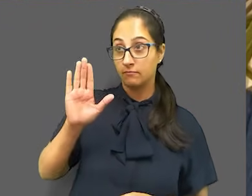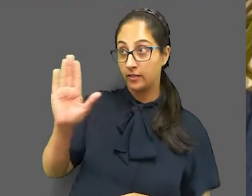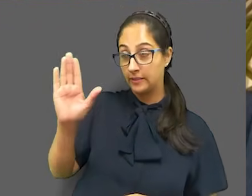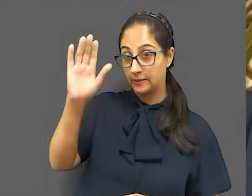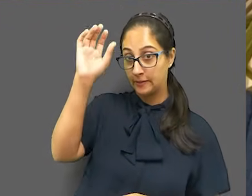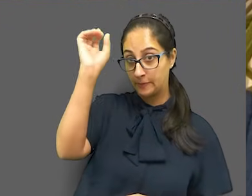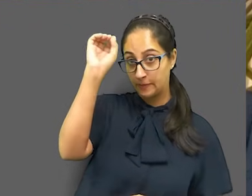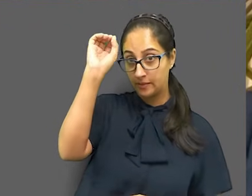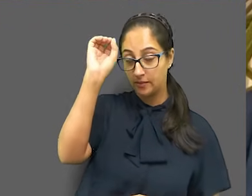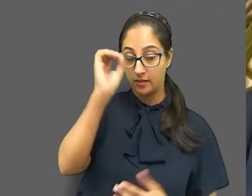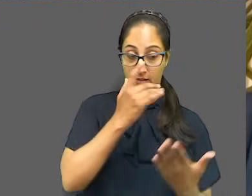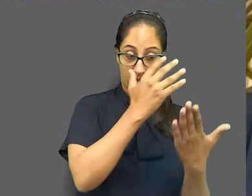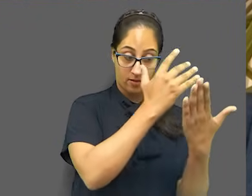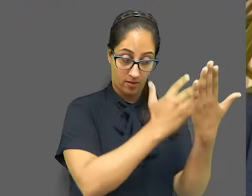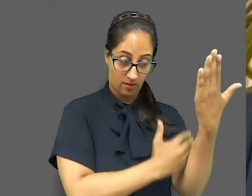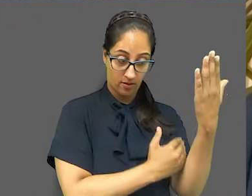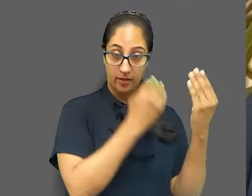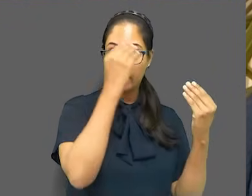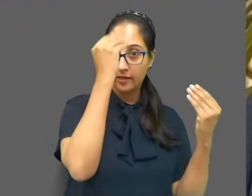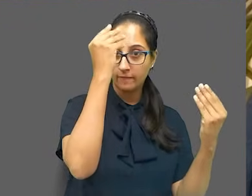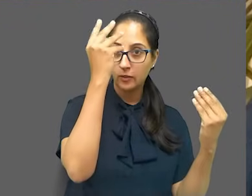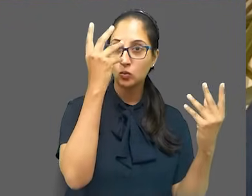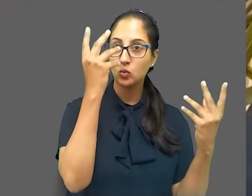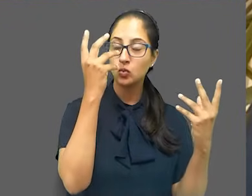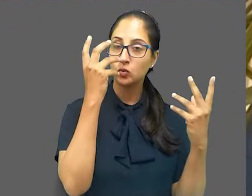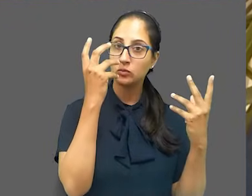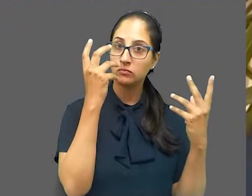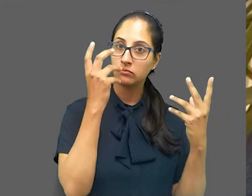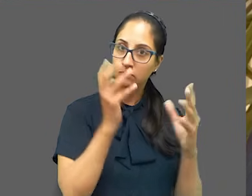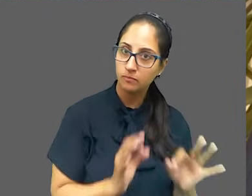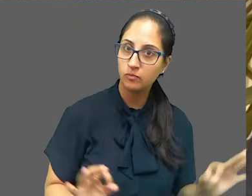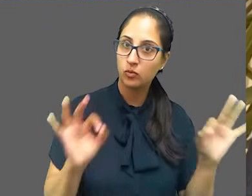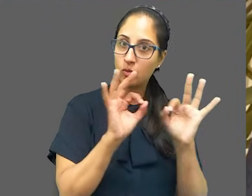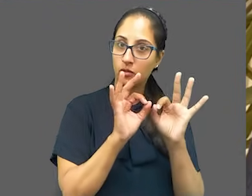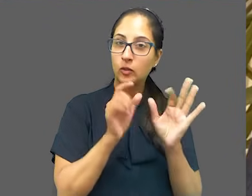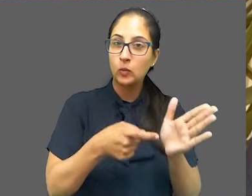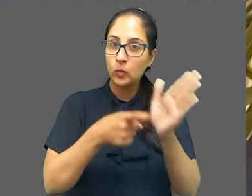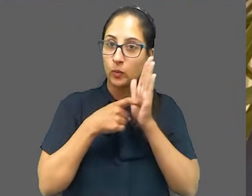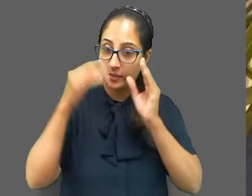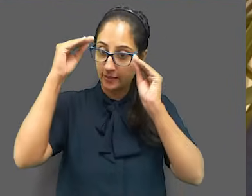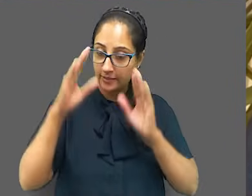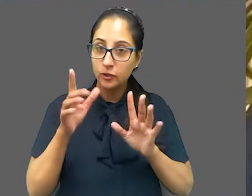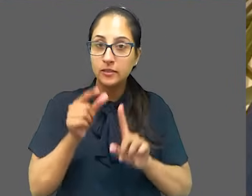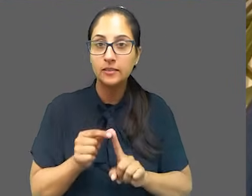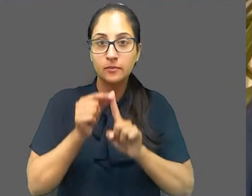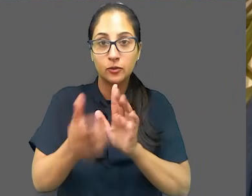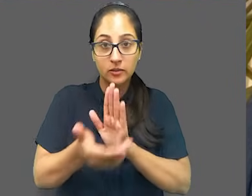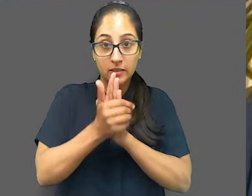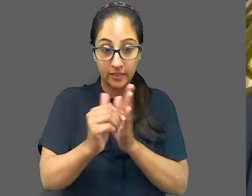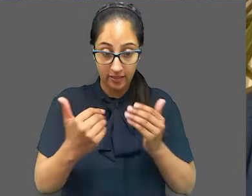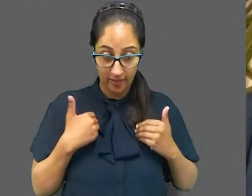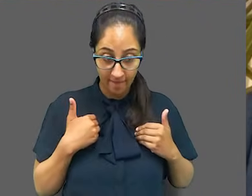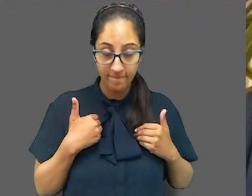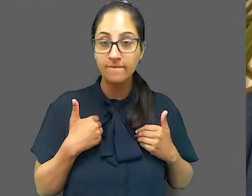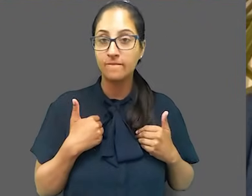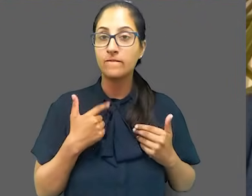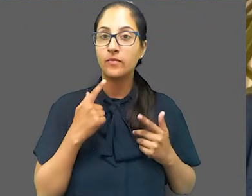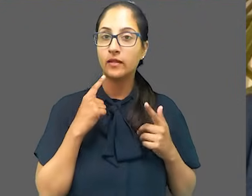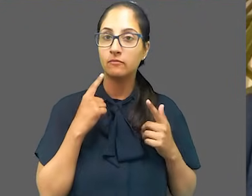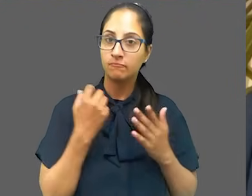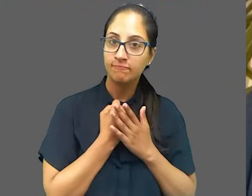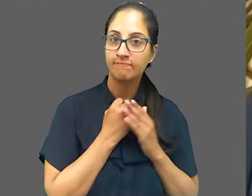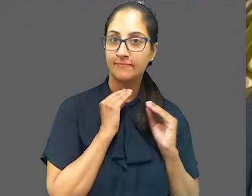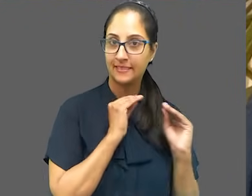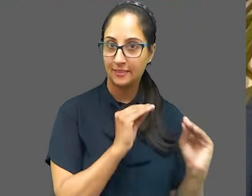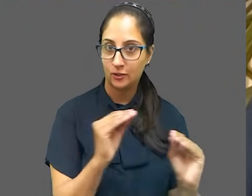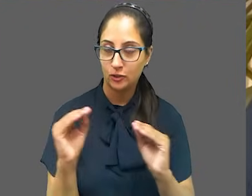would need to have professionally trained teachers. And he said that in the years ahead, he